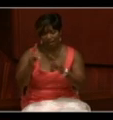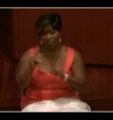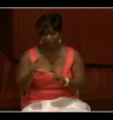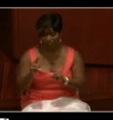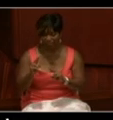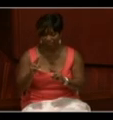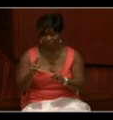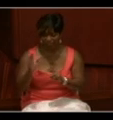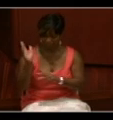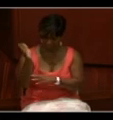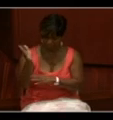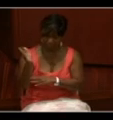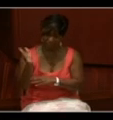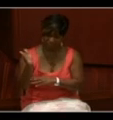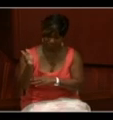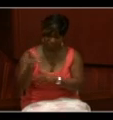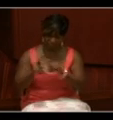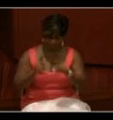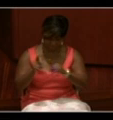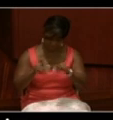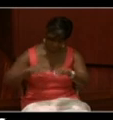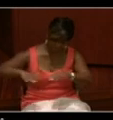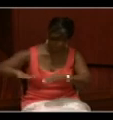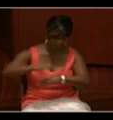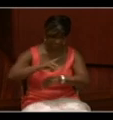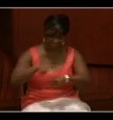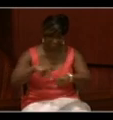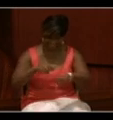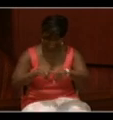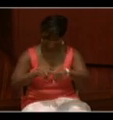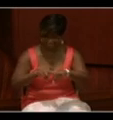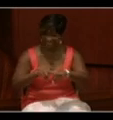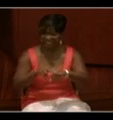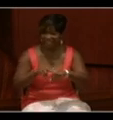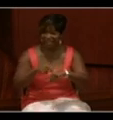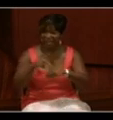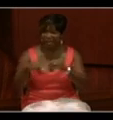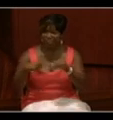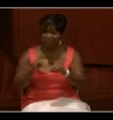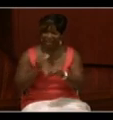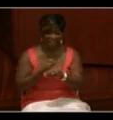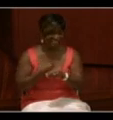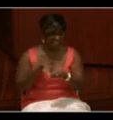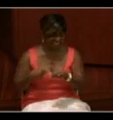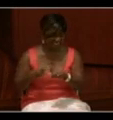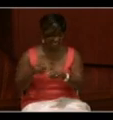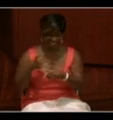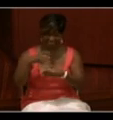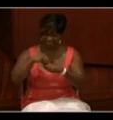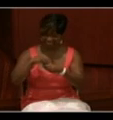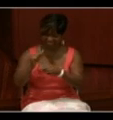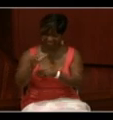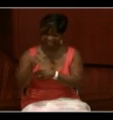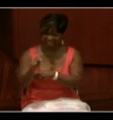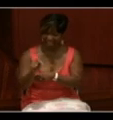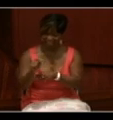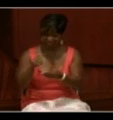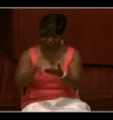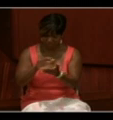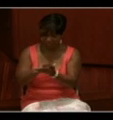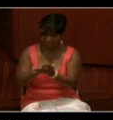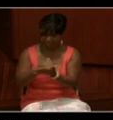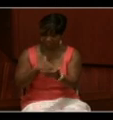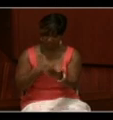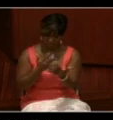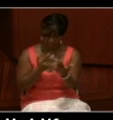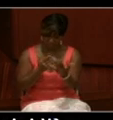to speak to folks across the nation about our Chinese Exclusion Act records. I'm waiting